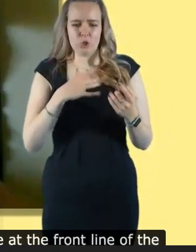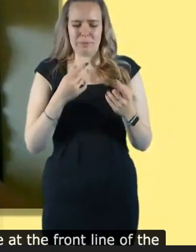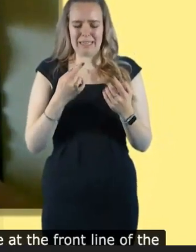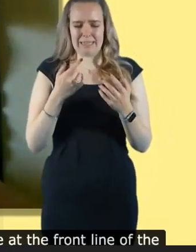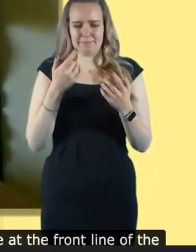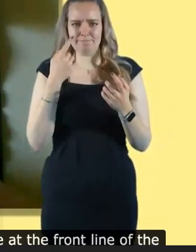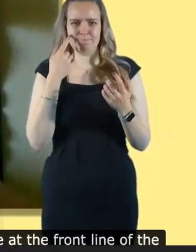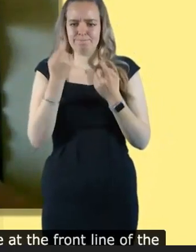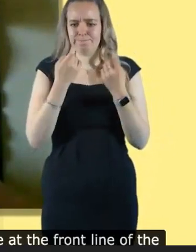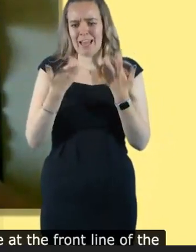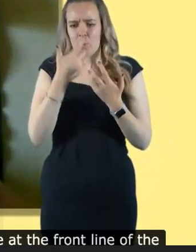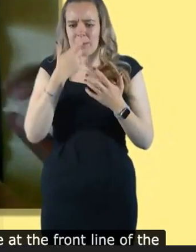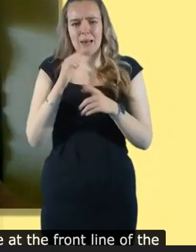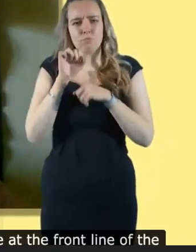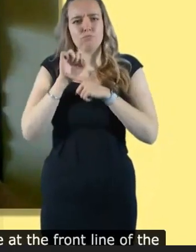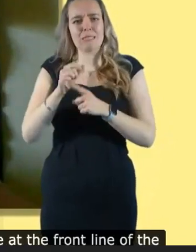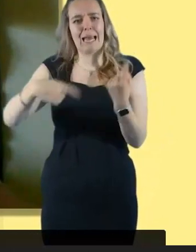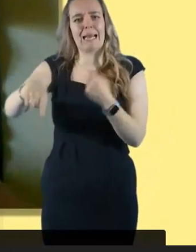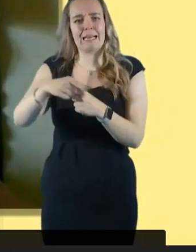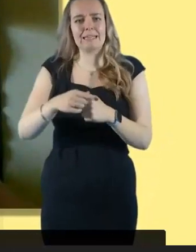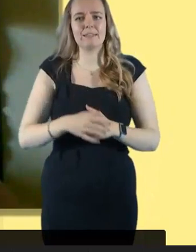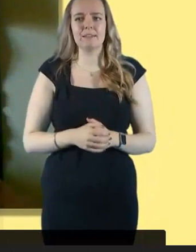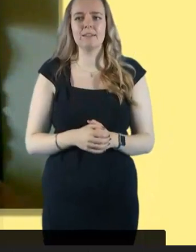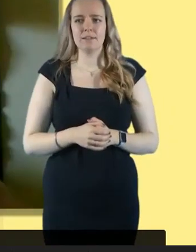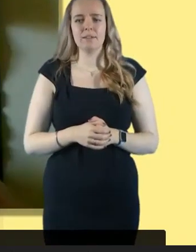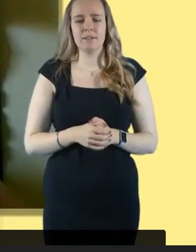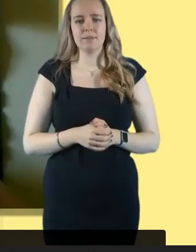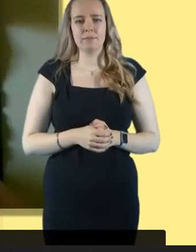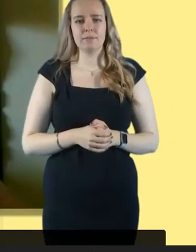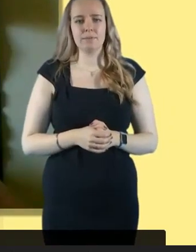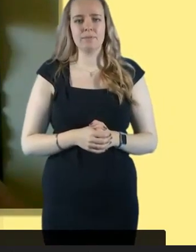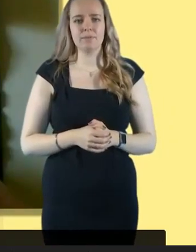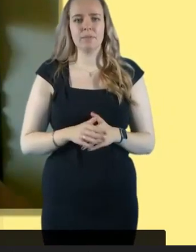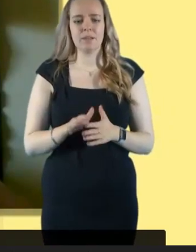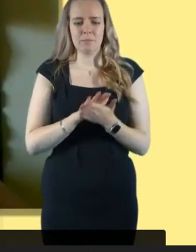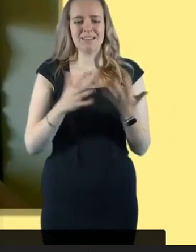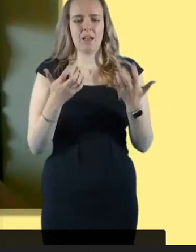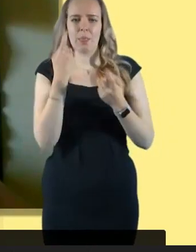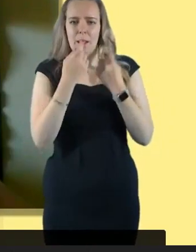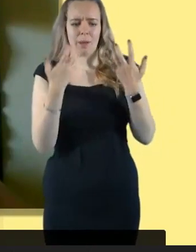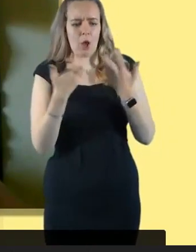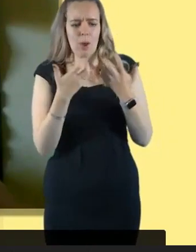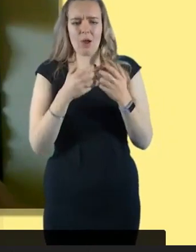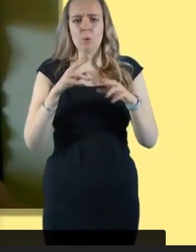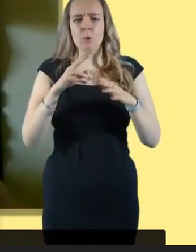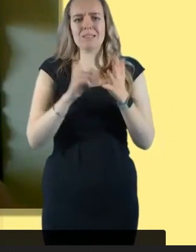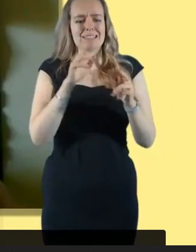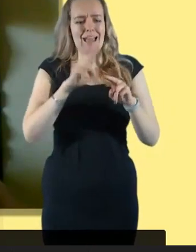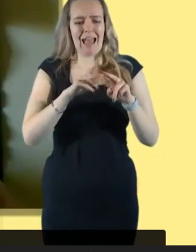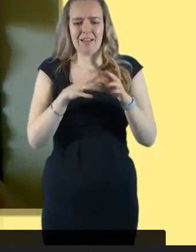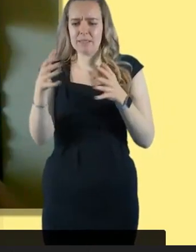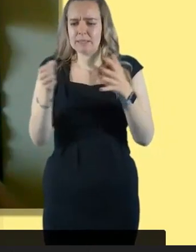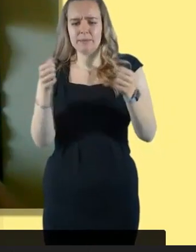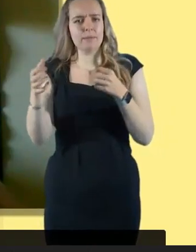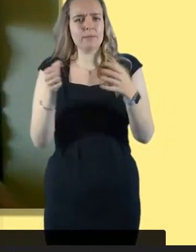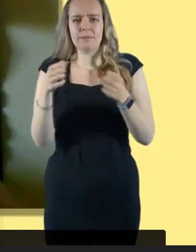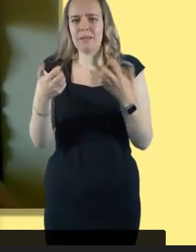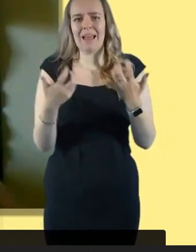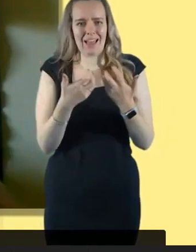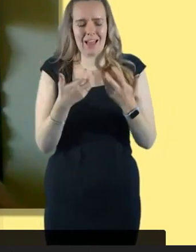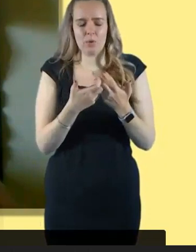protect. And that means taking cognizance of how we deploy our staff when we're tackling this crisis, which undoubtedly will go on